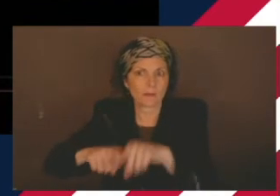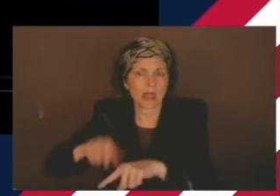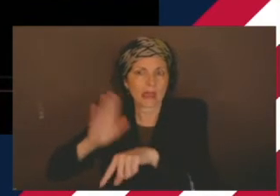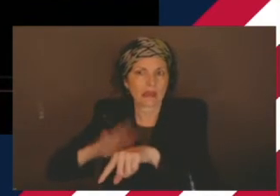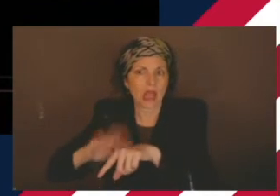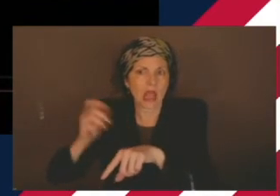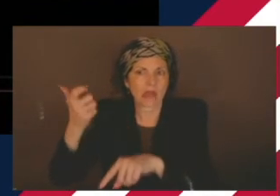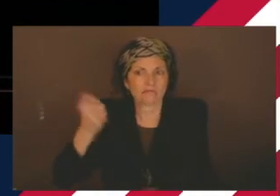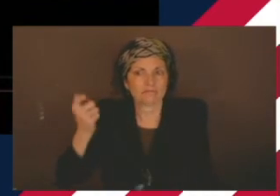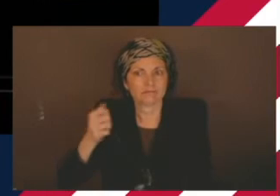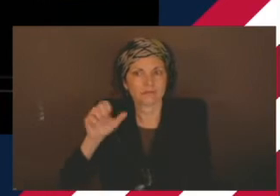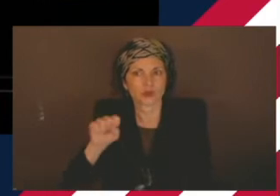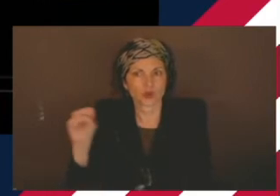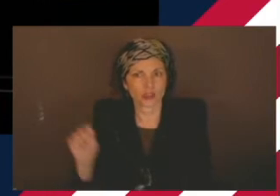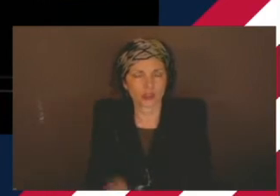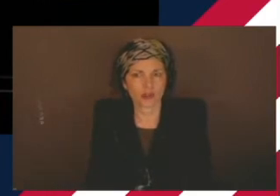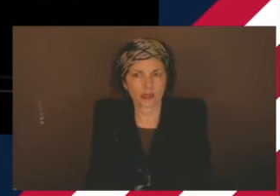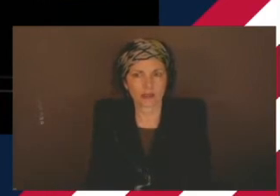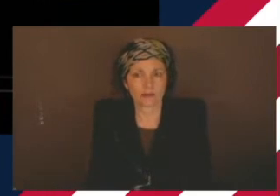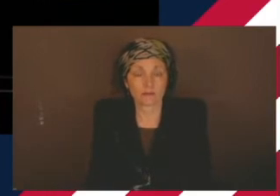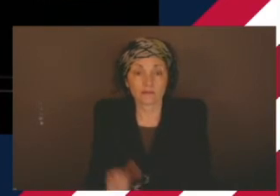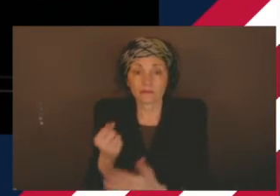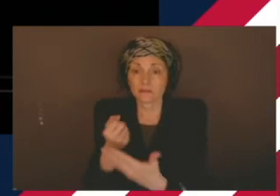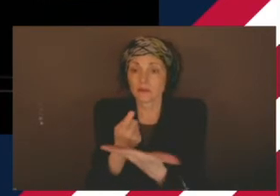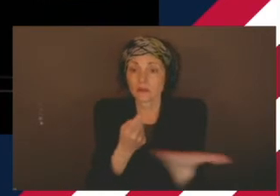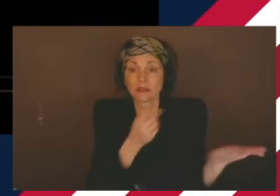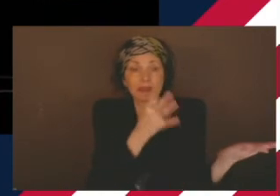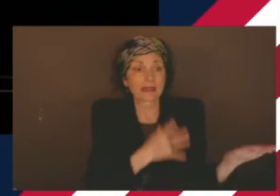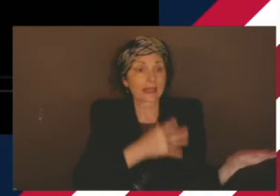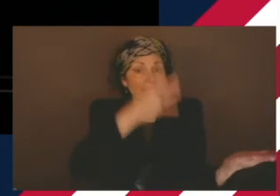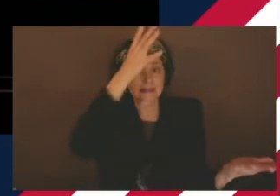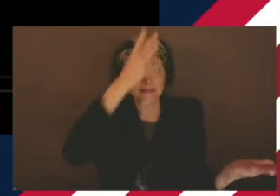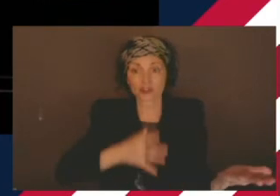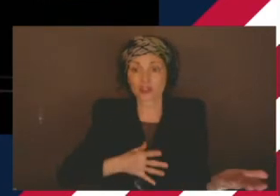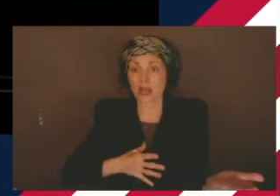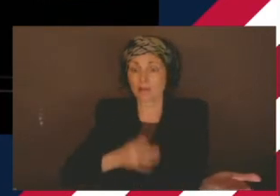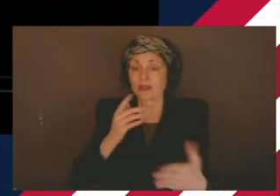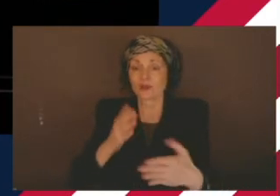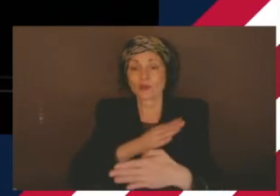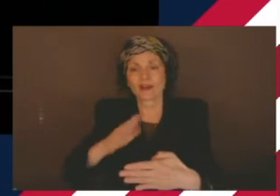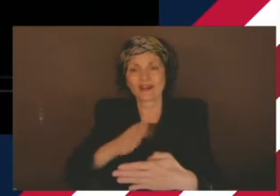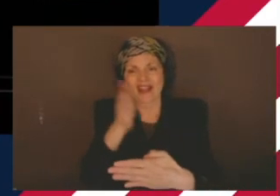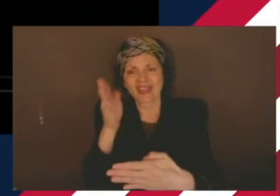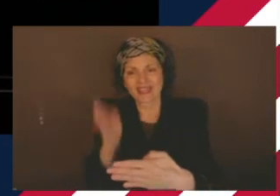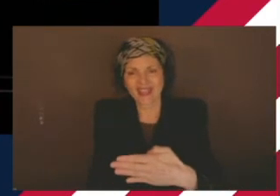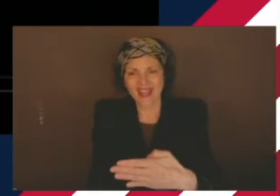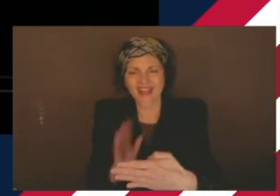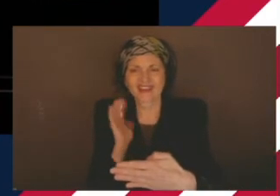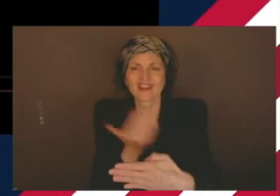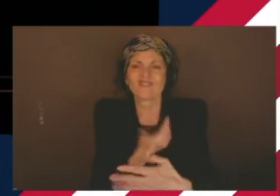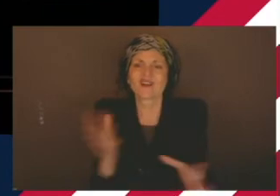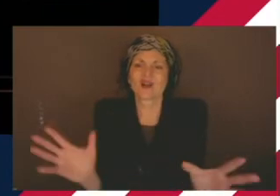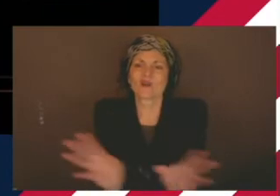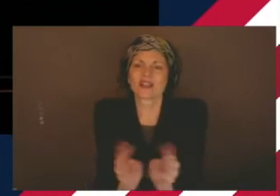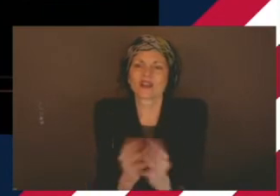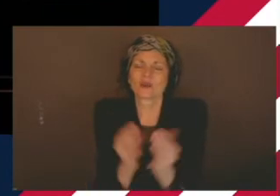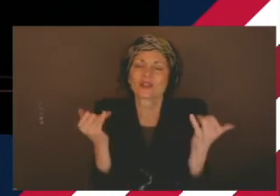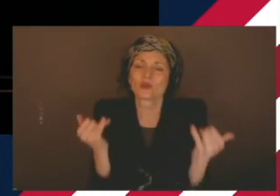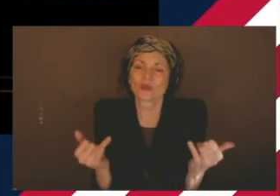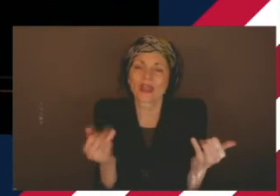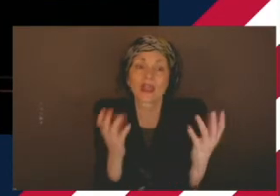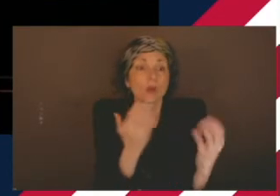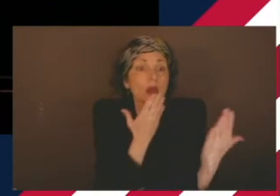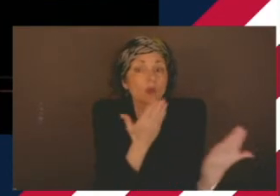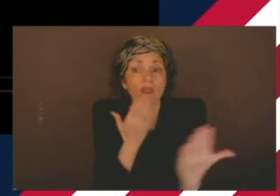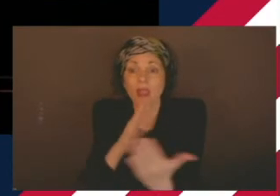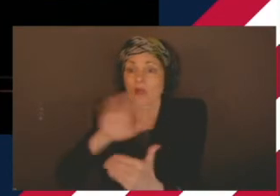Ladies and gentlemen, we have reached the end of our hearing for today. Thank you to all of the witnesses who joined us over the